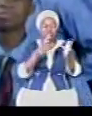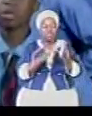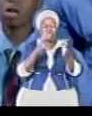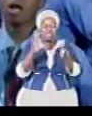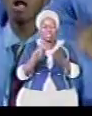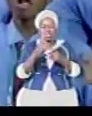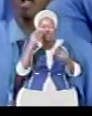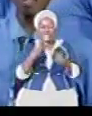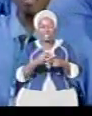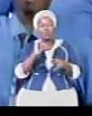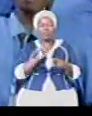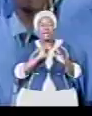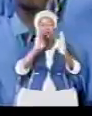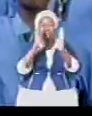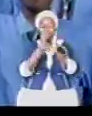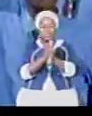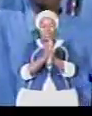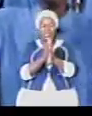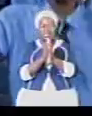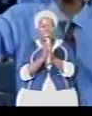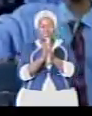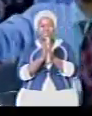name I pray.